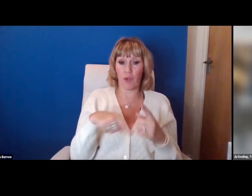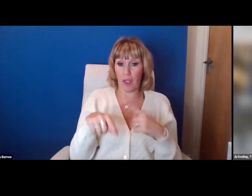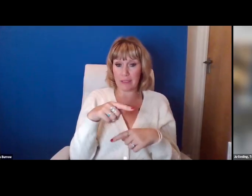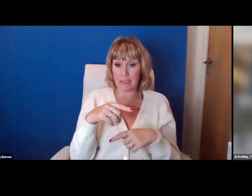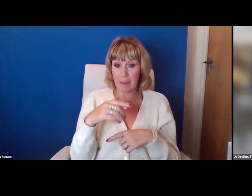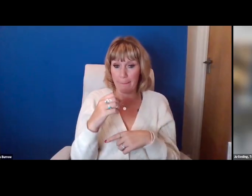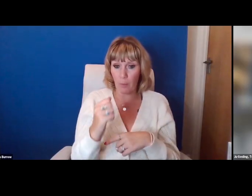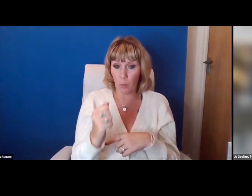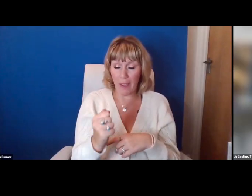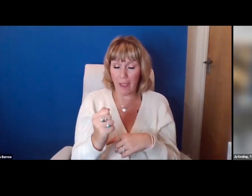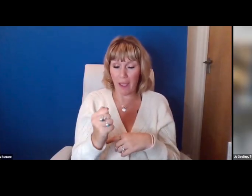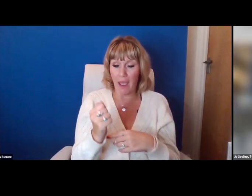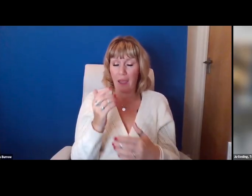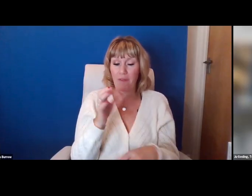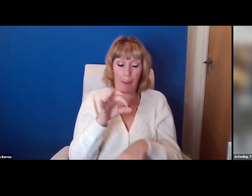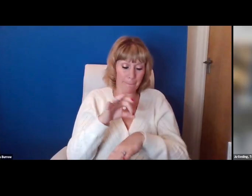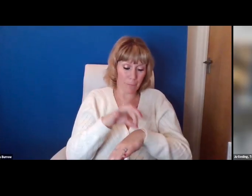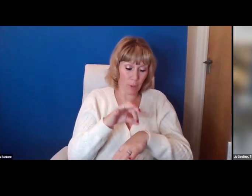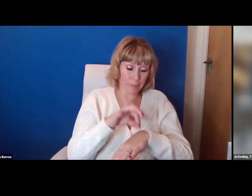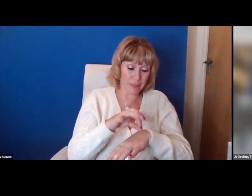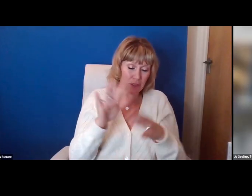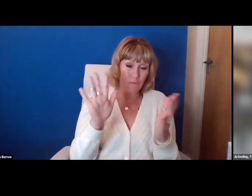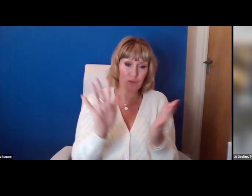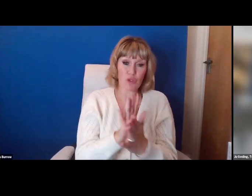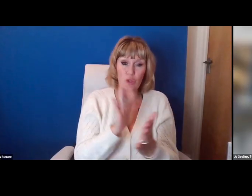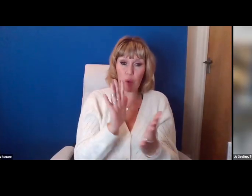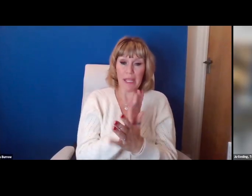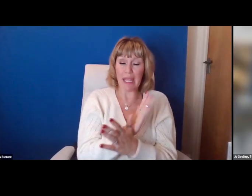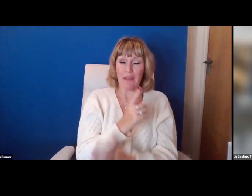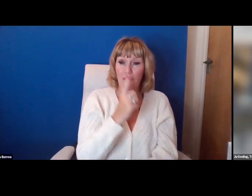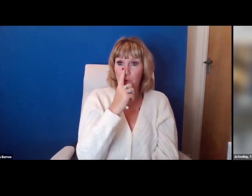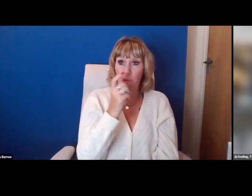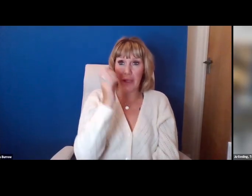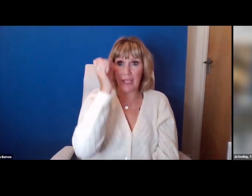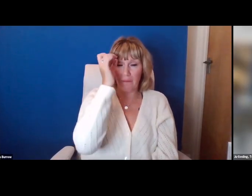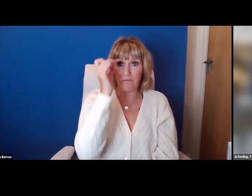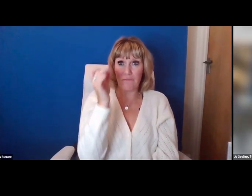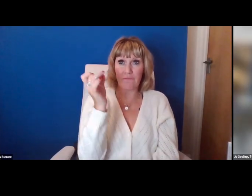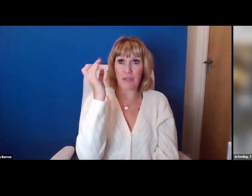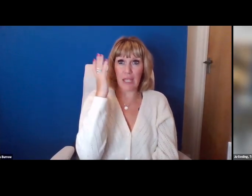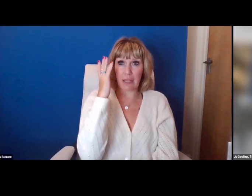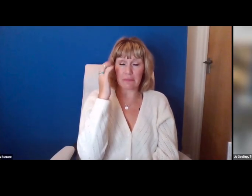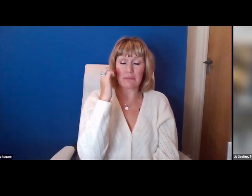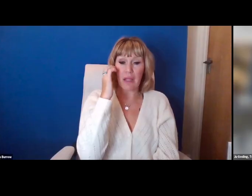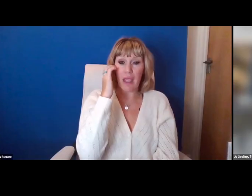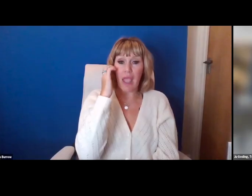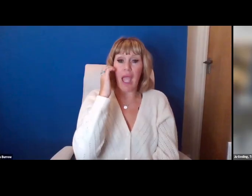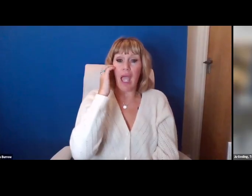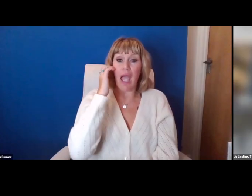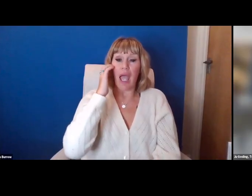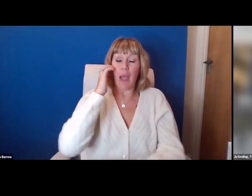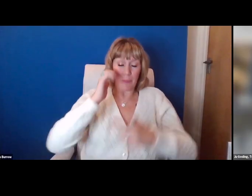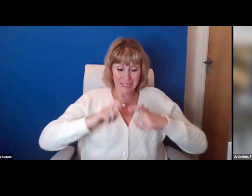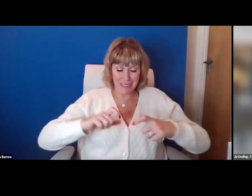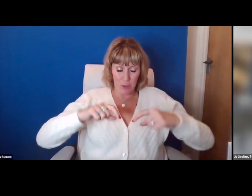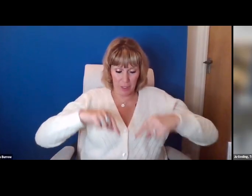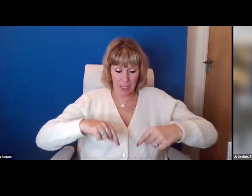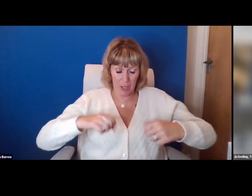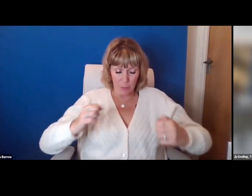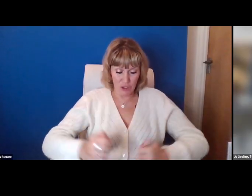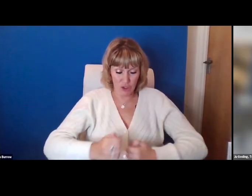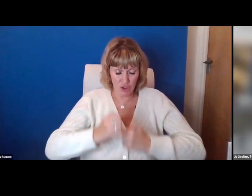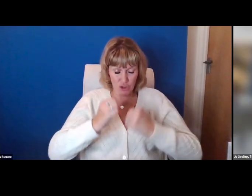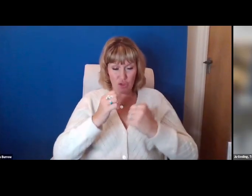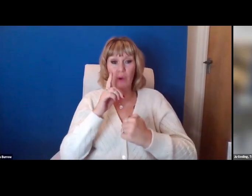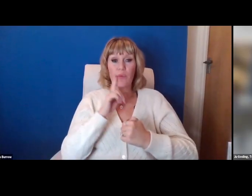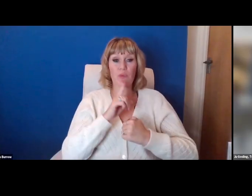we all have moments of joy, even if sometimes we can forget about them. And we're still here. You know, we're strong women.